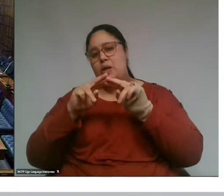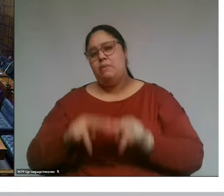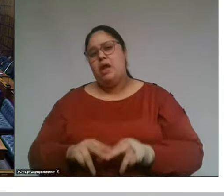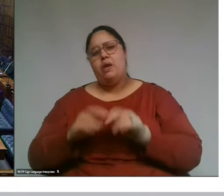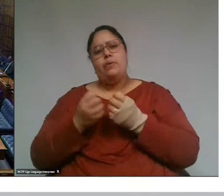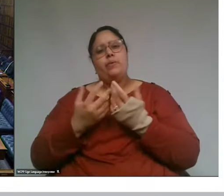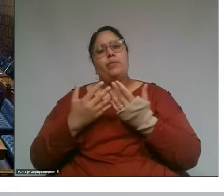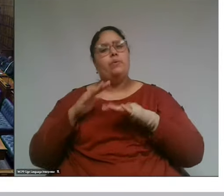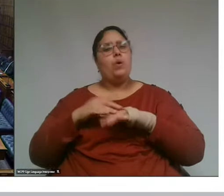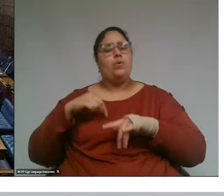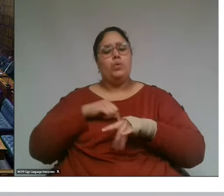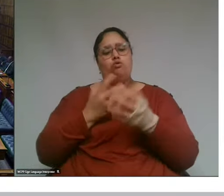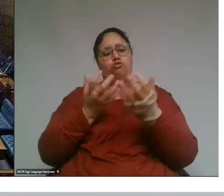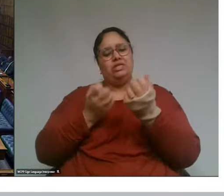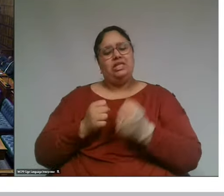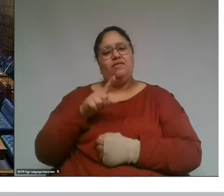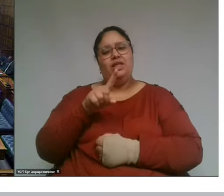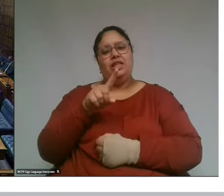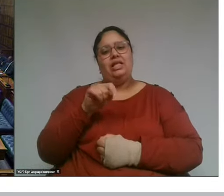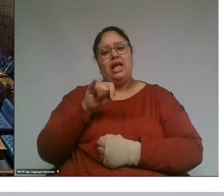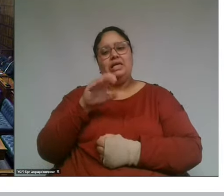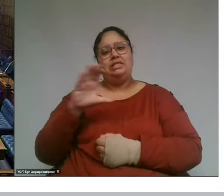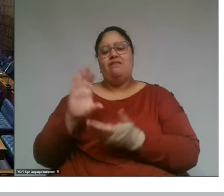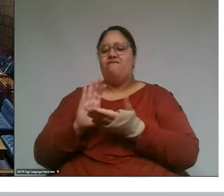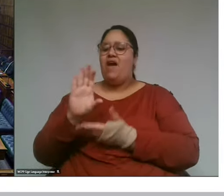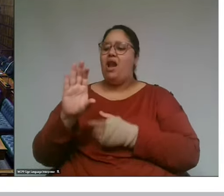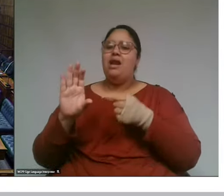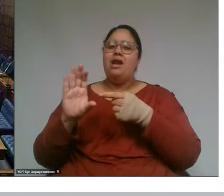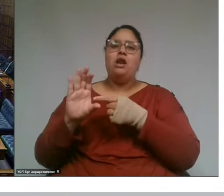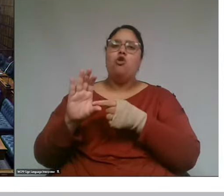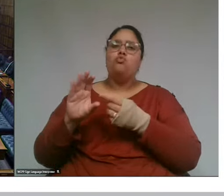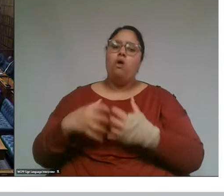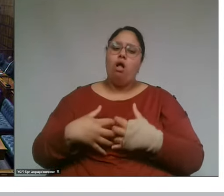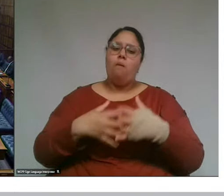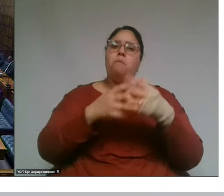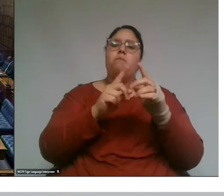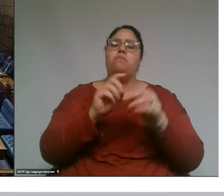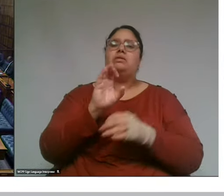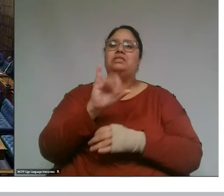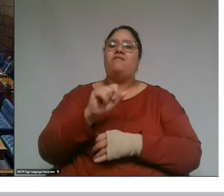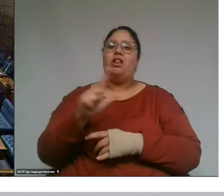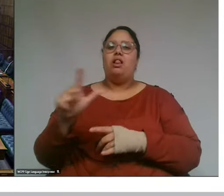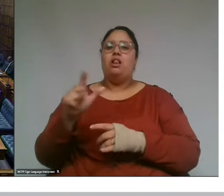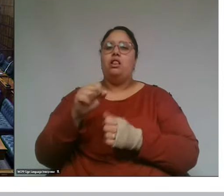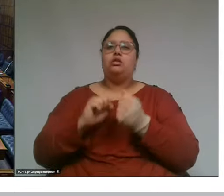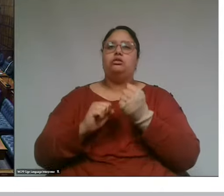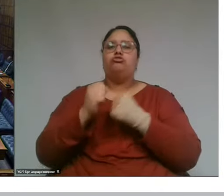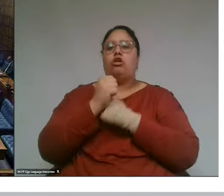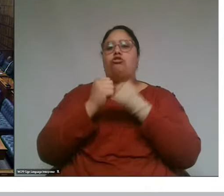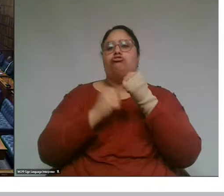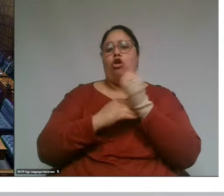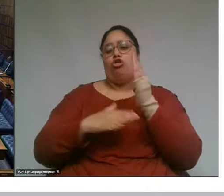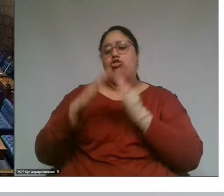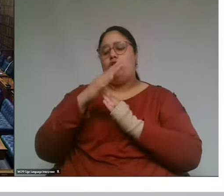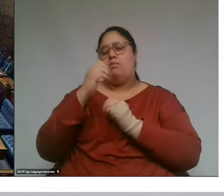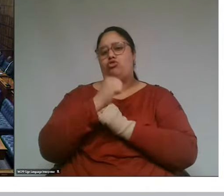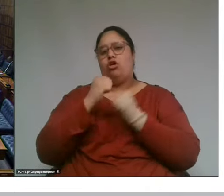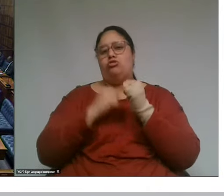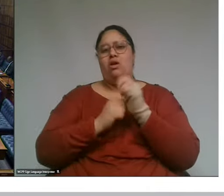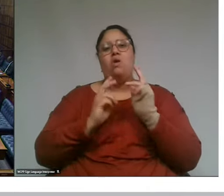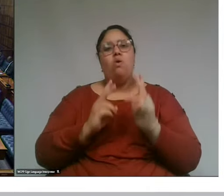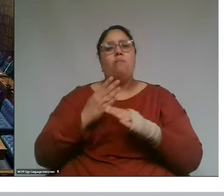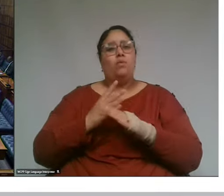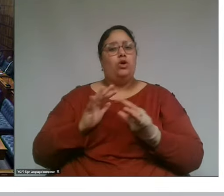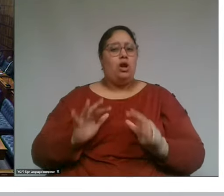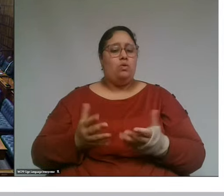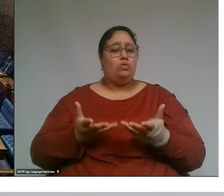us receiving DTC funding to build to put in the Civil infrastructure and to put up the top structures and that's typically how works when